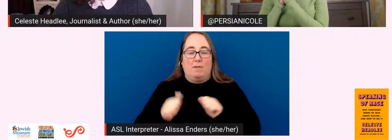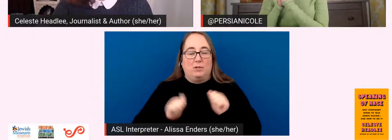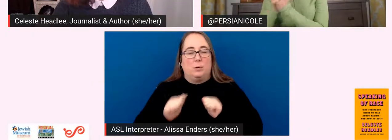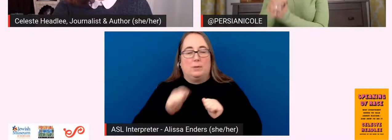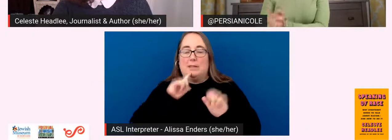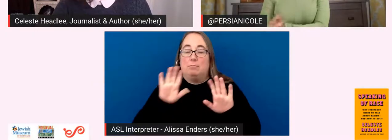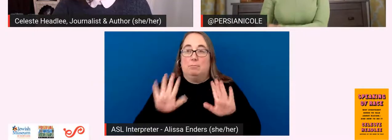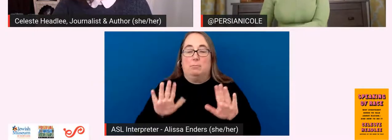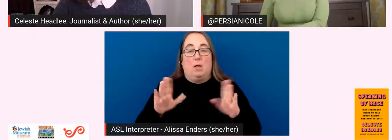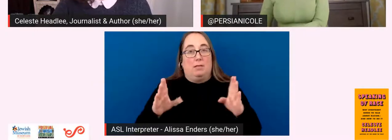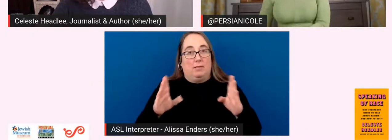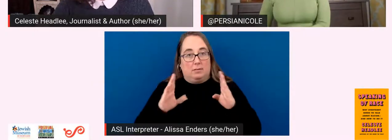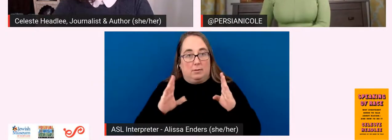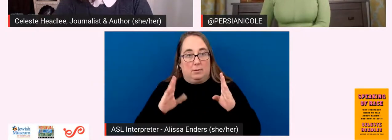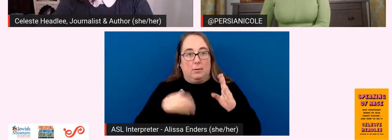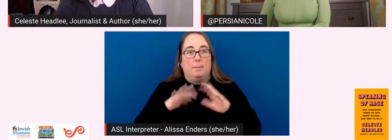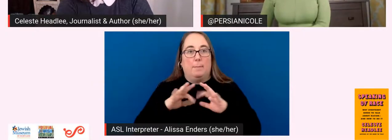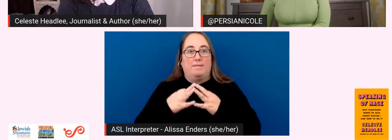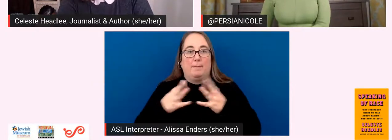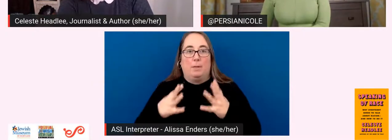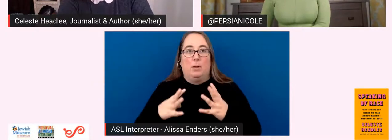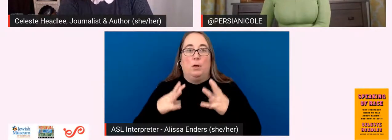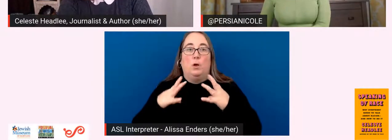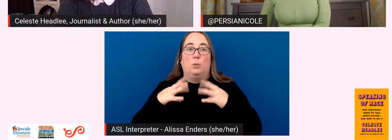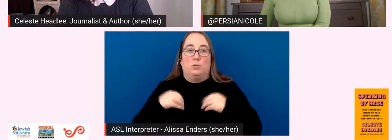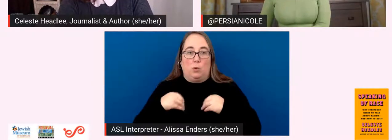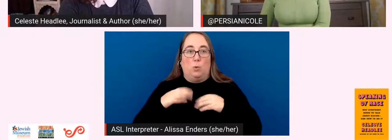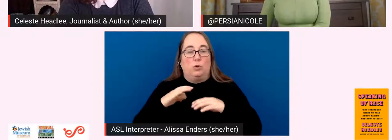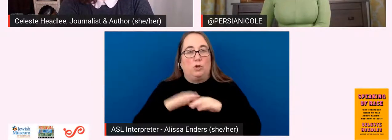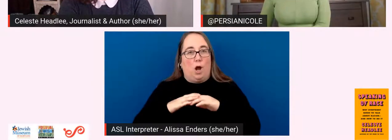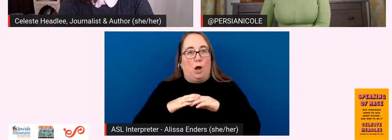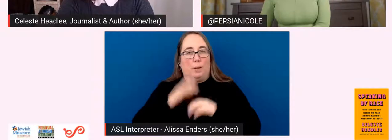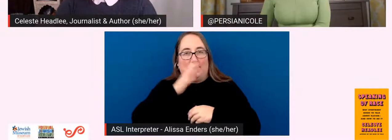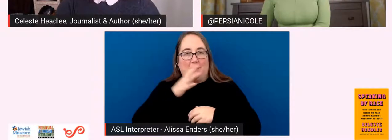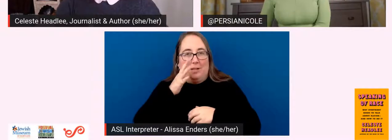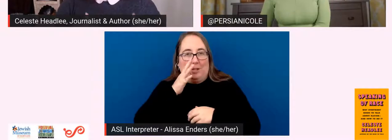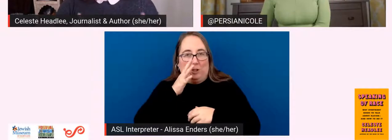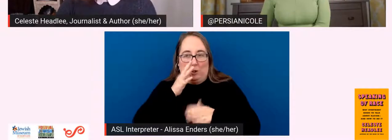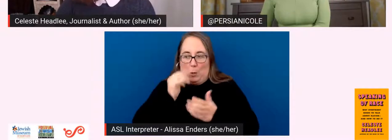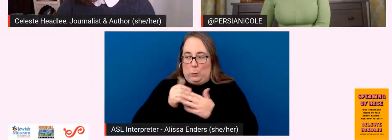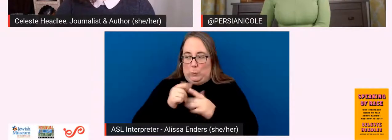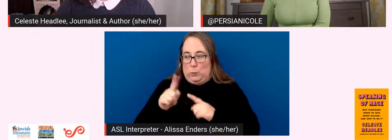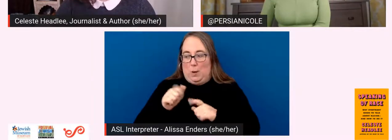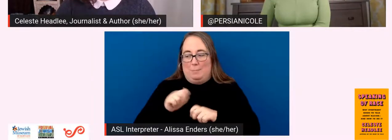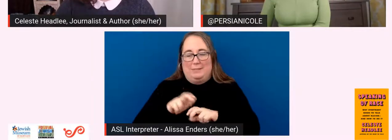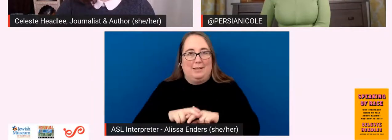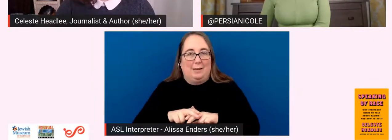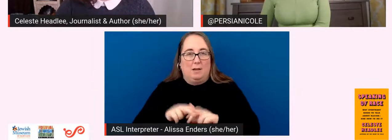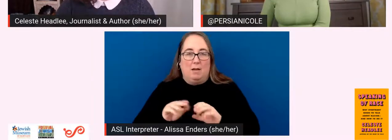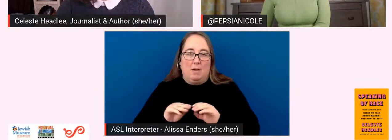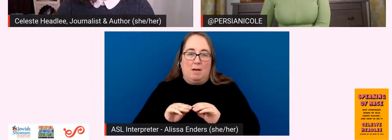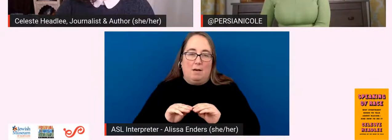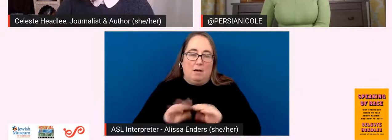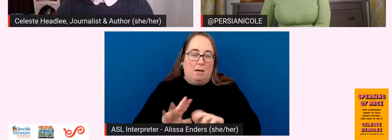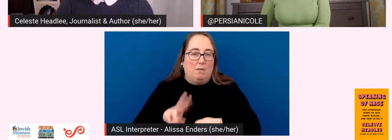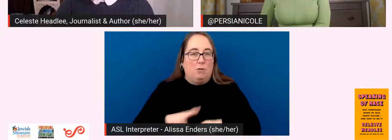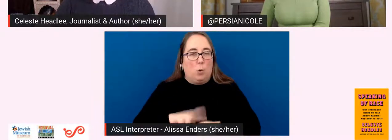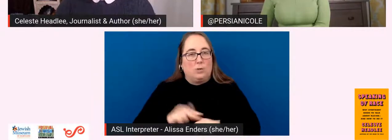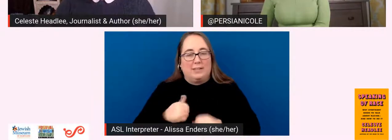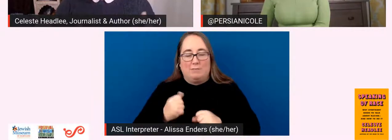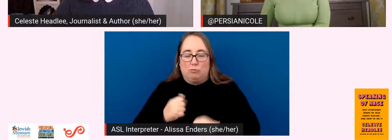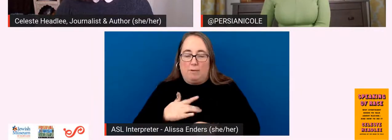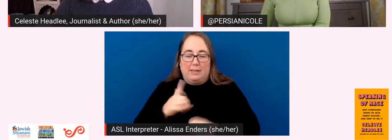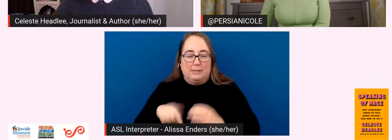listen, my family was owned on a plantation not far from where I'm sitting right now. Mm-hmm. Of course, I have strong feelings about the Confederate